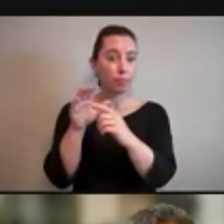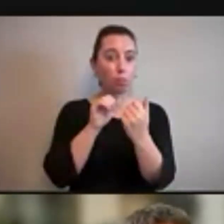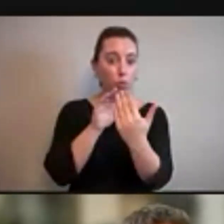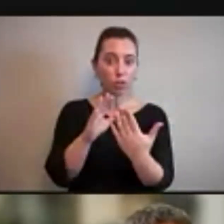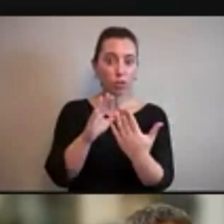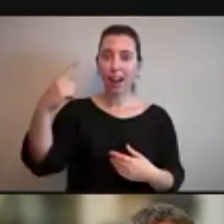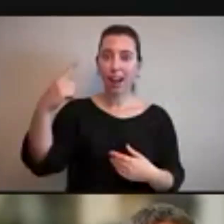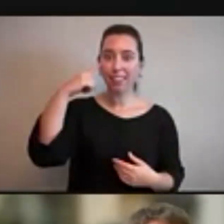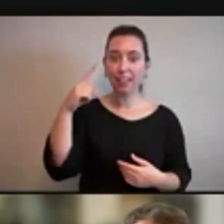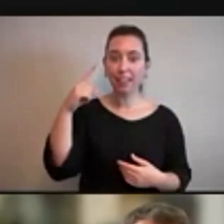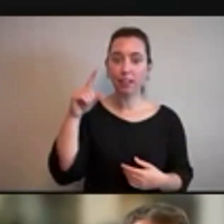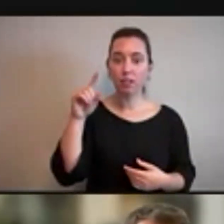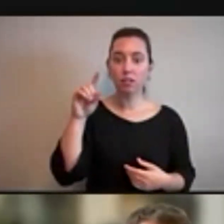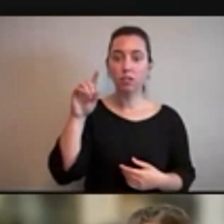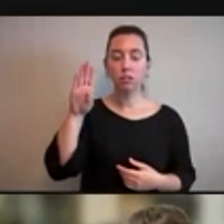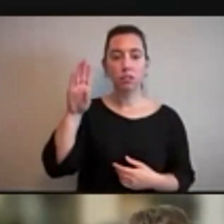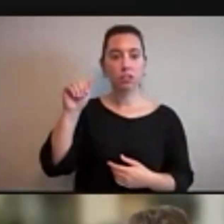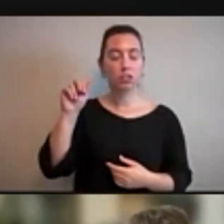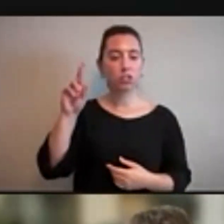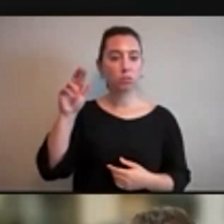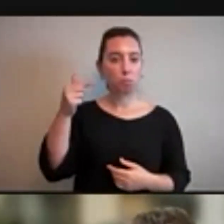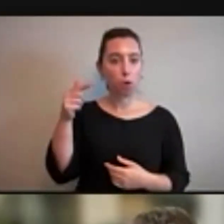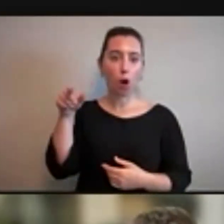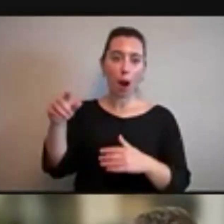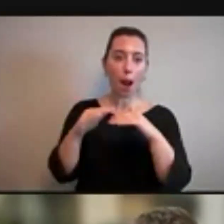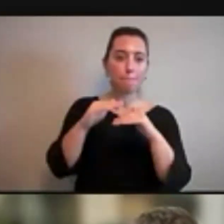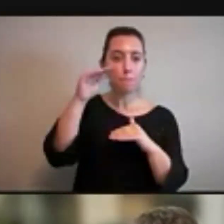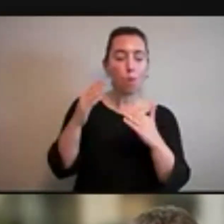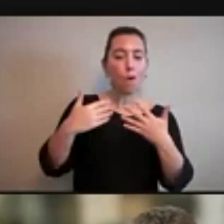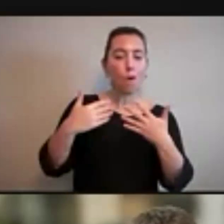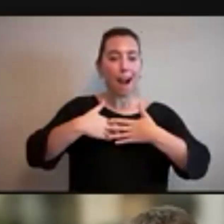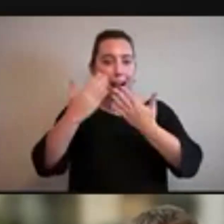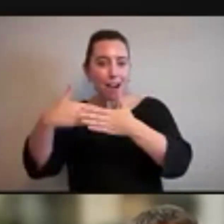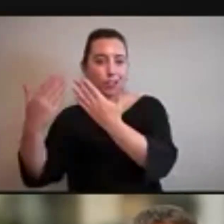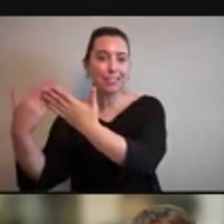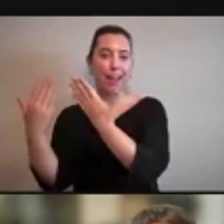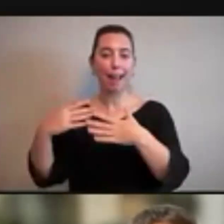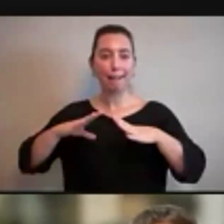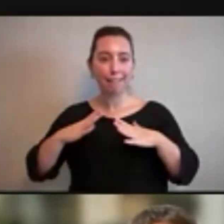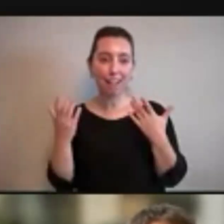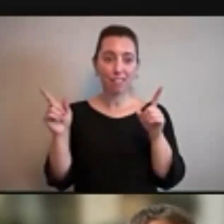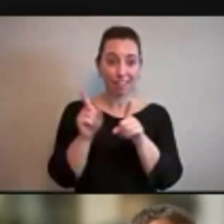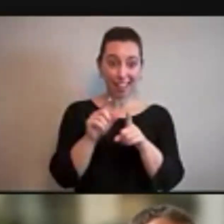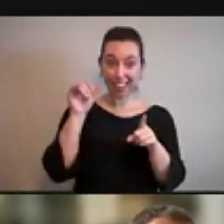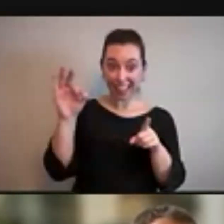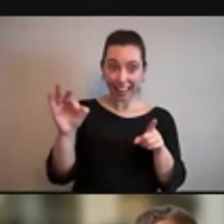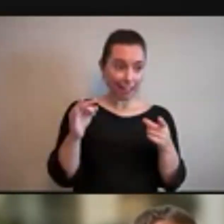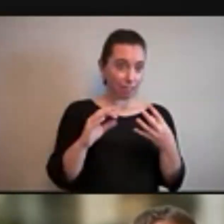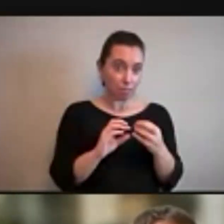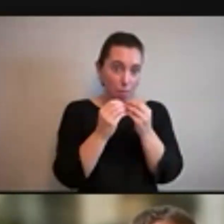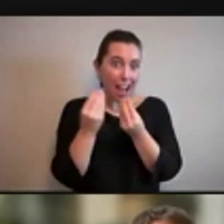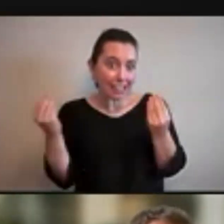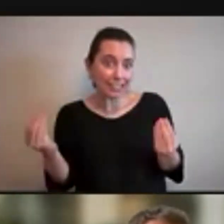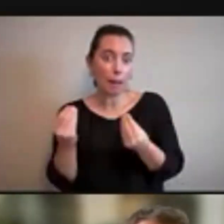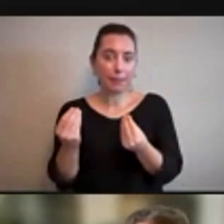of the street smart, clever way of not letting anything out of the box if it's not accessible. We have the Italian way, Daniele